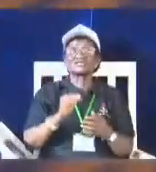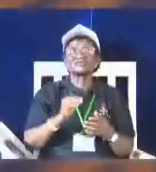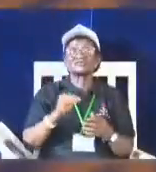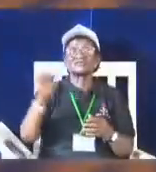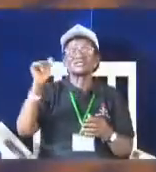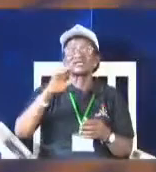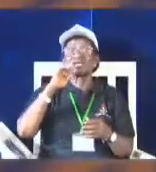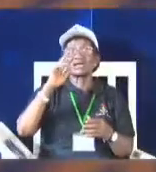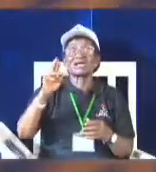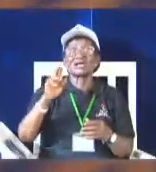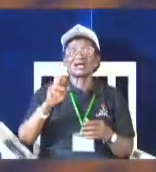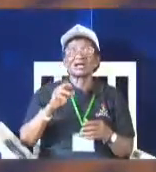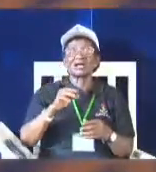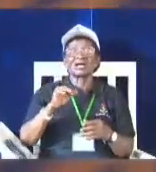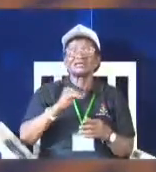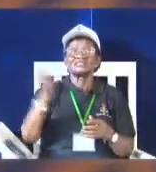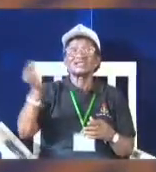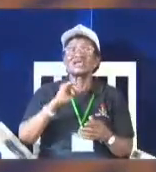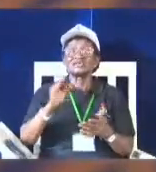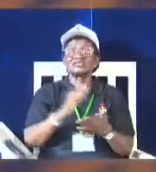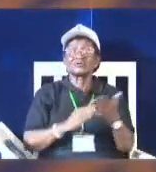the Deliverer.